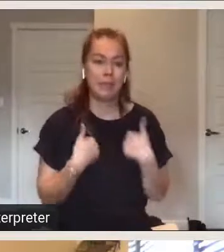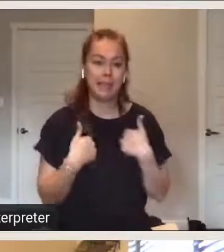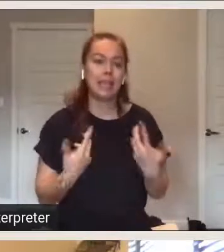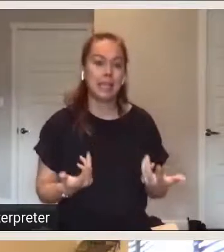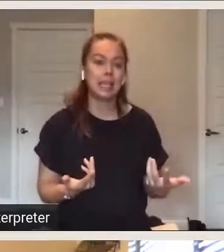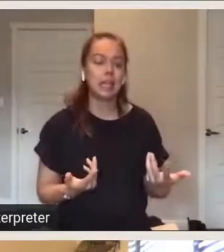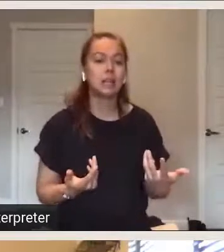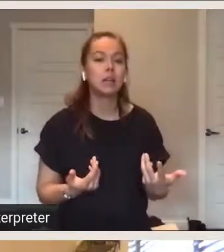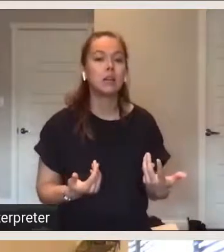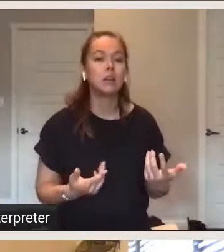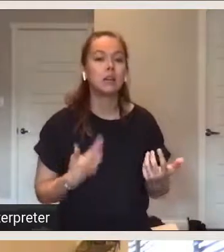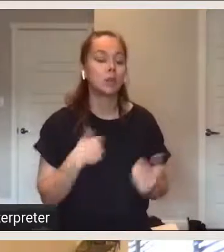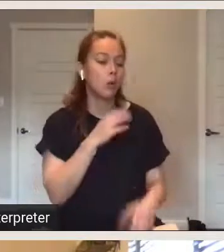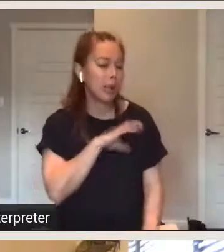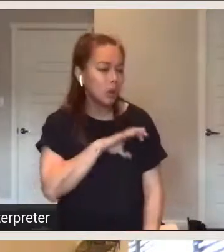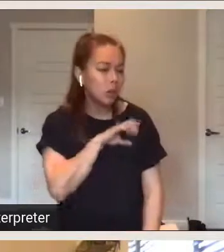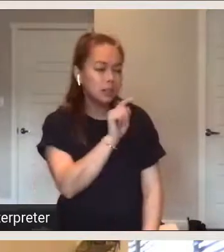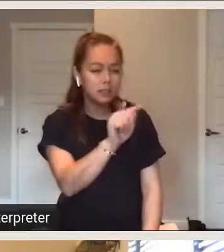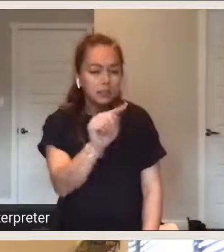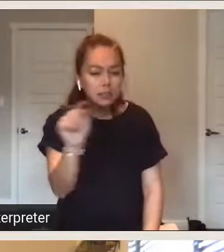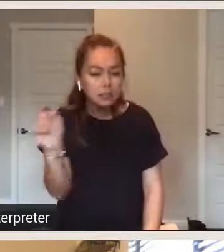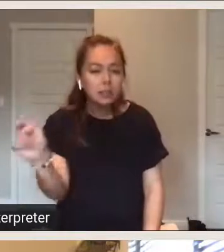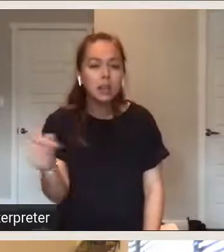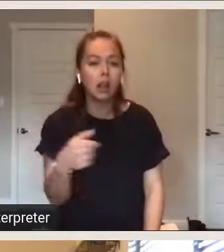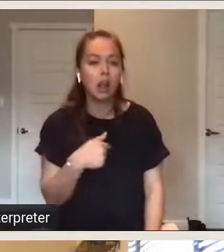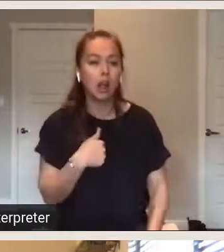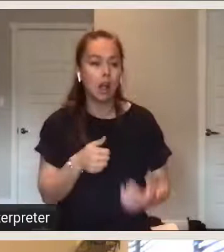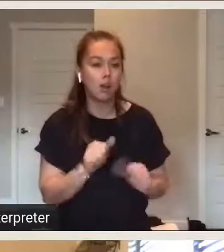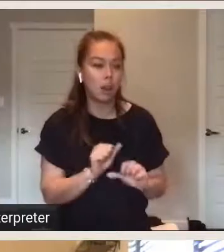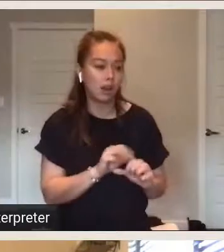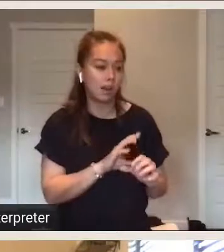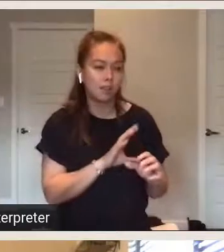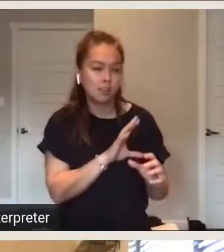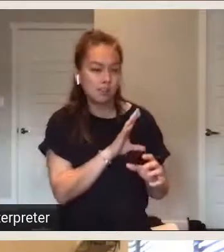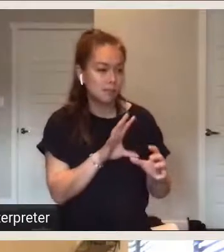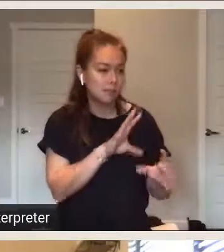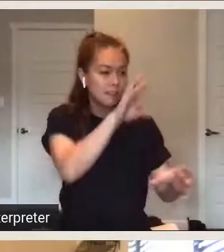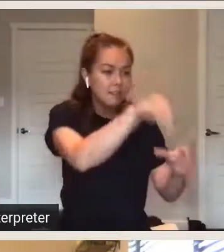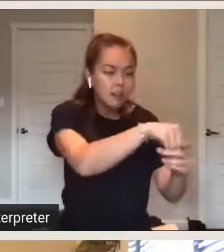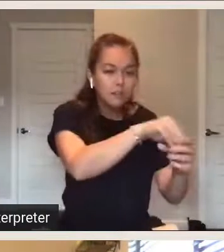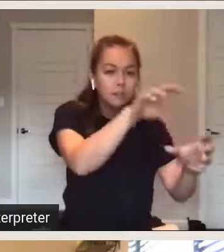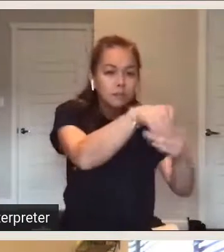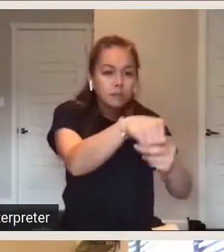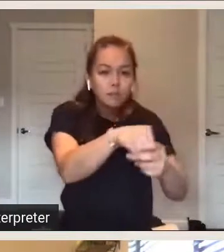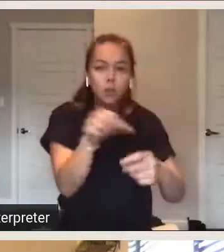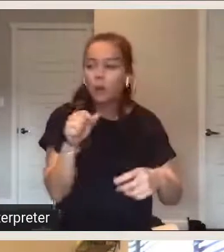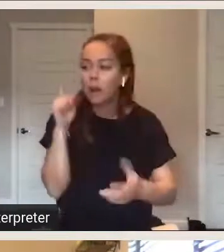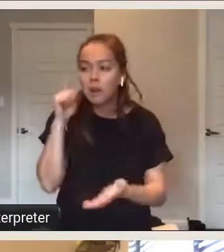the characters, or maybe things I've noticed from my friends or other people around me, I've put into the characters.